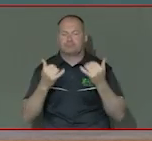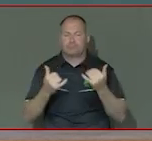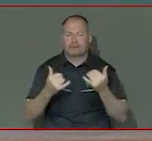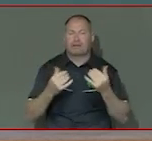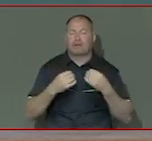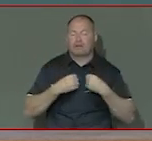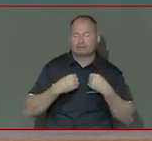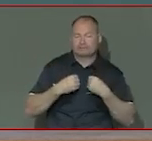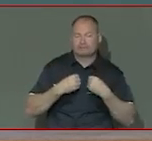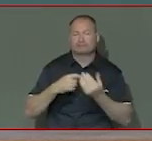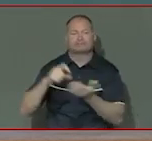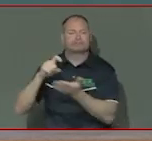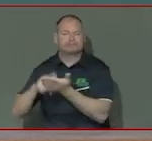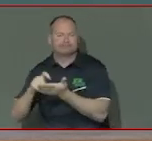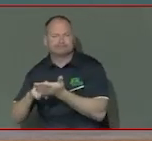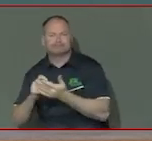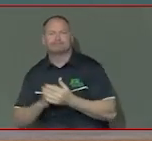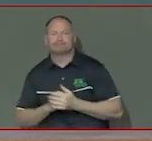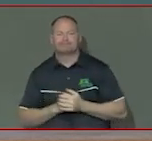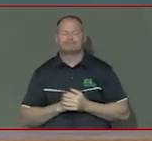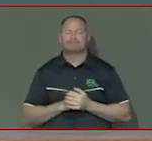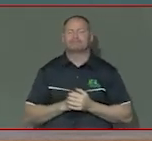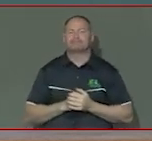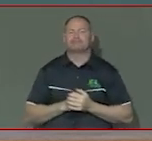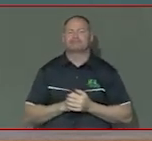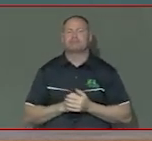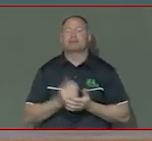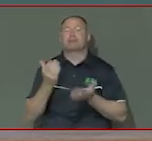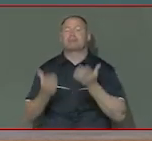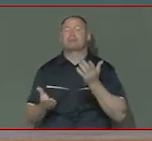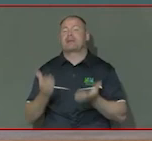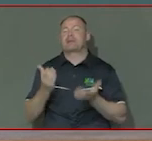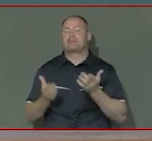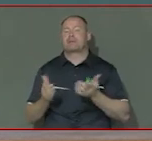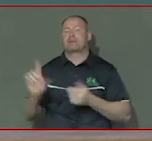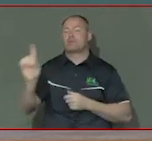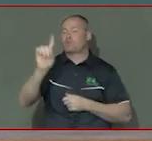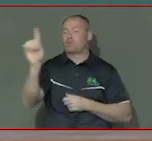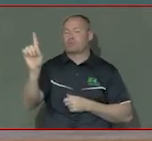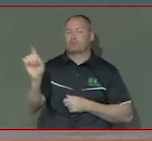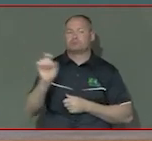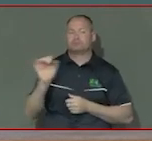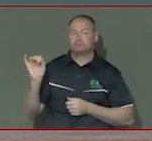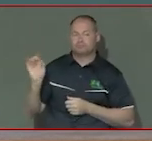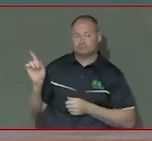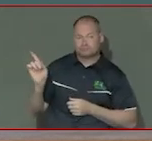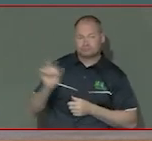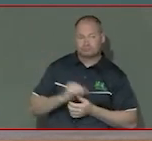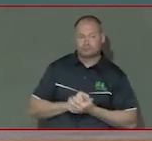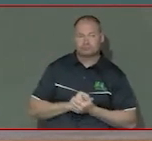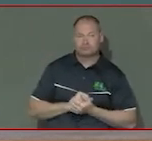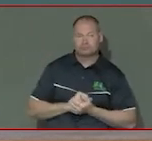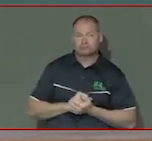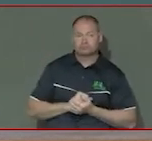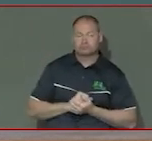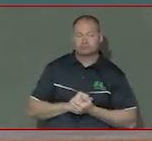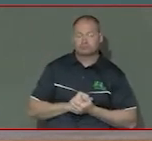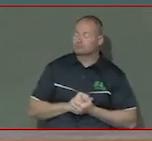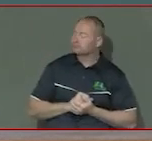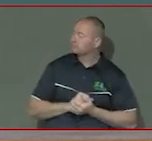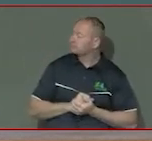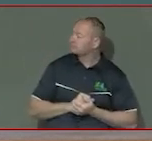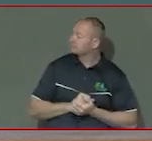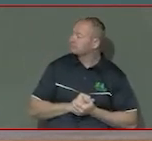Now, maybe you will get something like this. It was 3,1 to 1. And now it